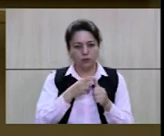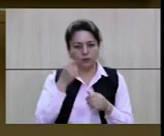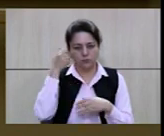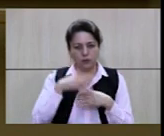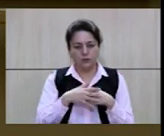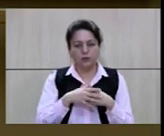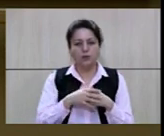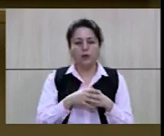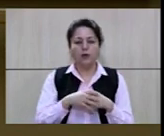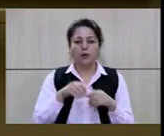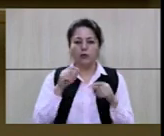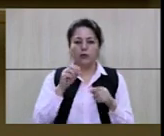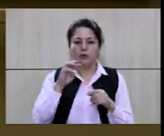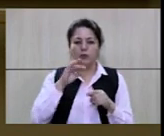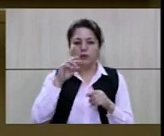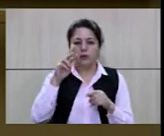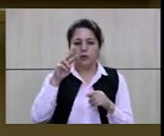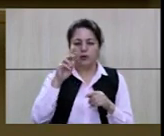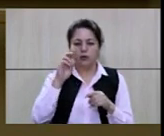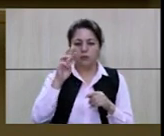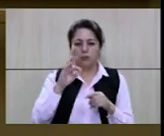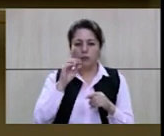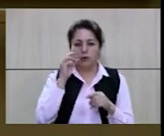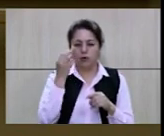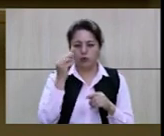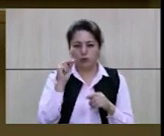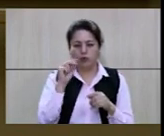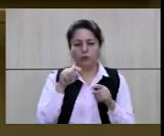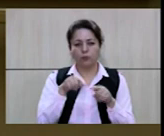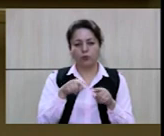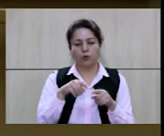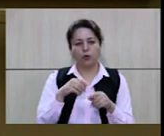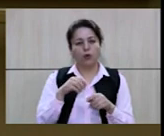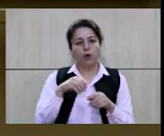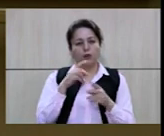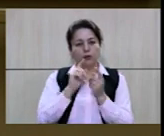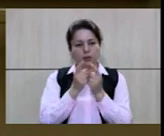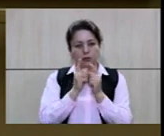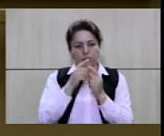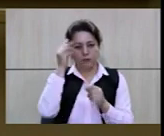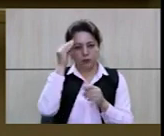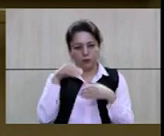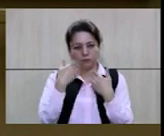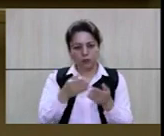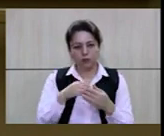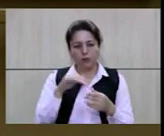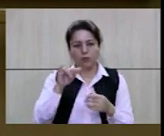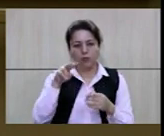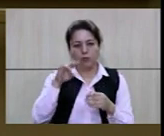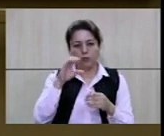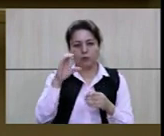bu tarjimon ma'nosini ifodalaydi. Jo'grafiya geografiya fani. Ulus esa